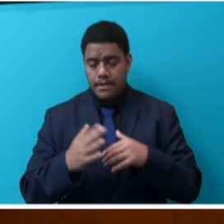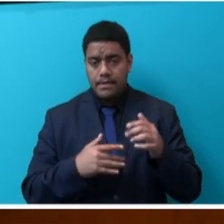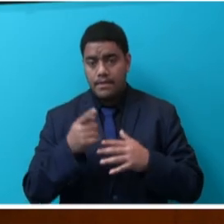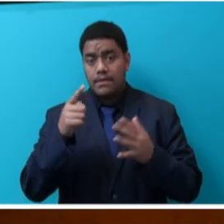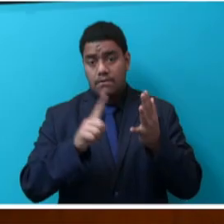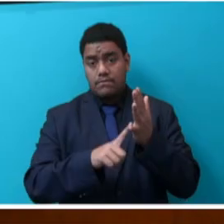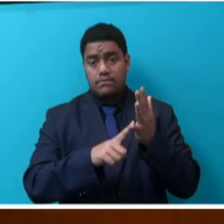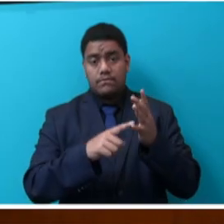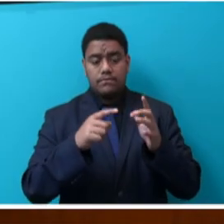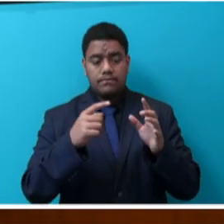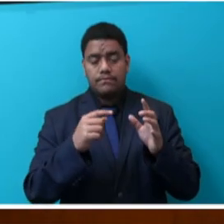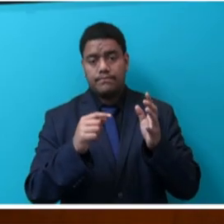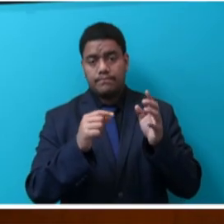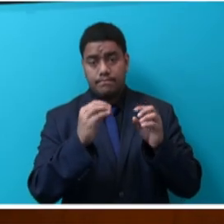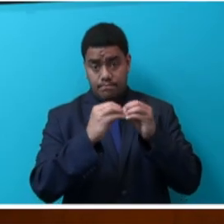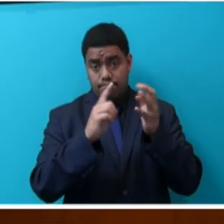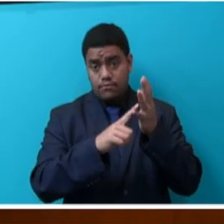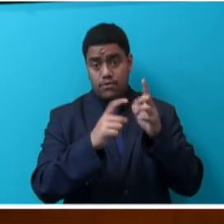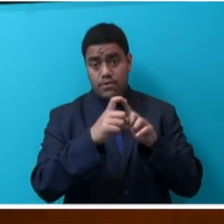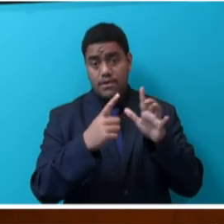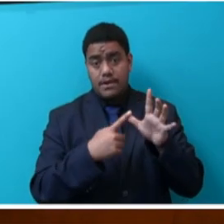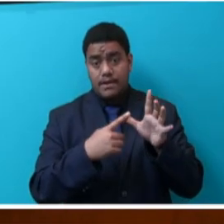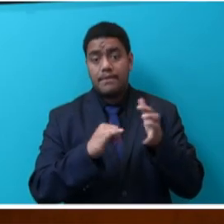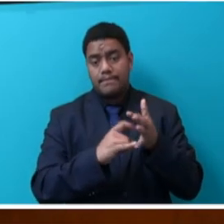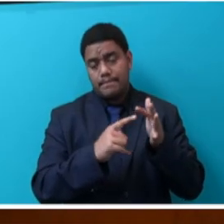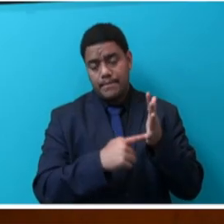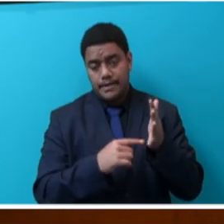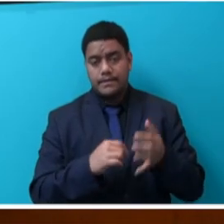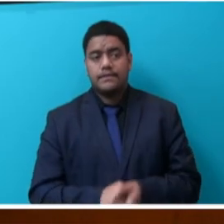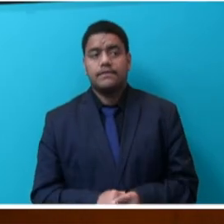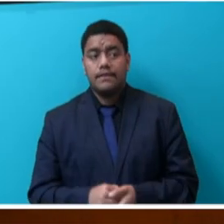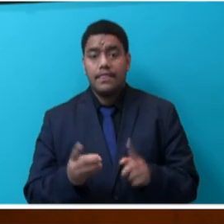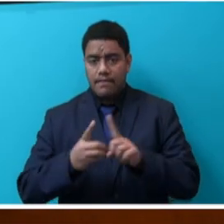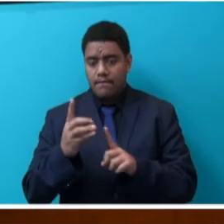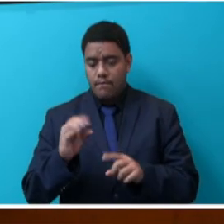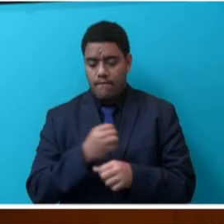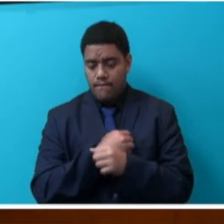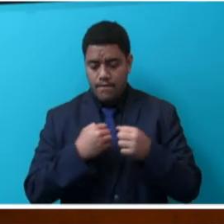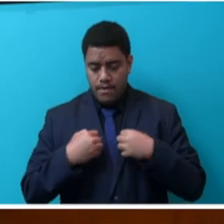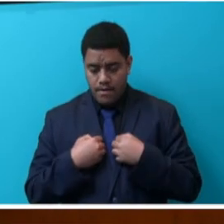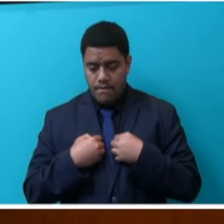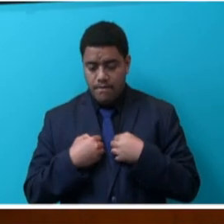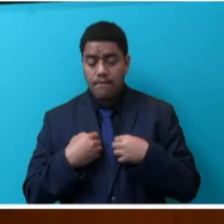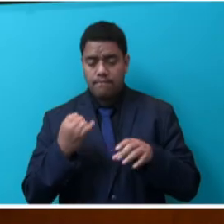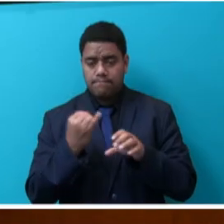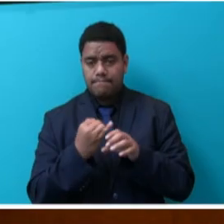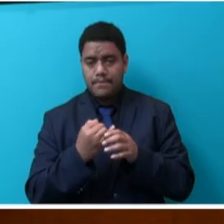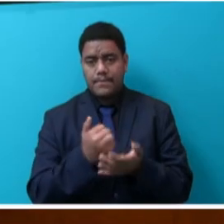Convention, the very framework that guided the development of our Cybercrime Act.